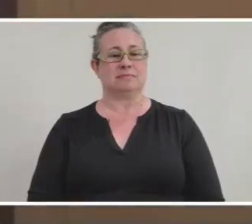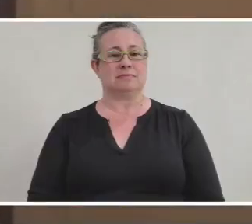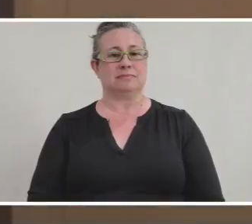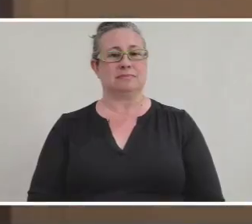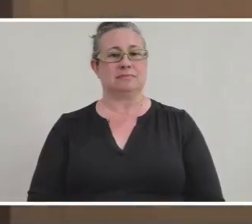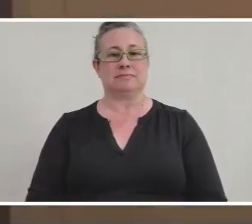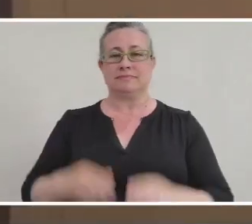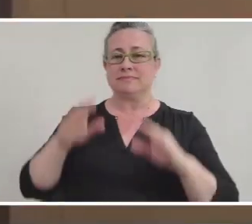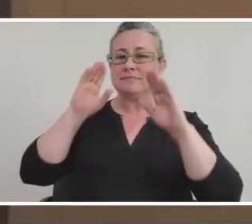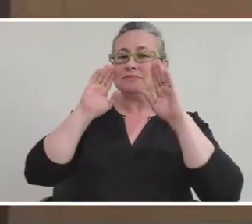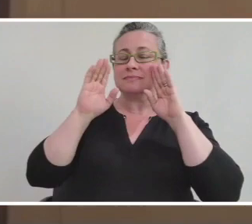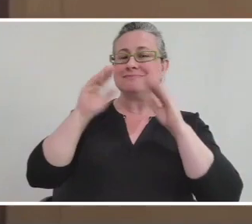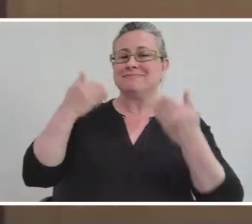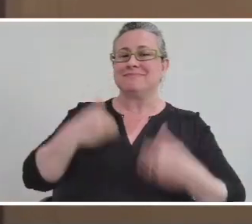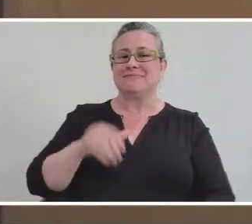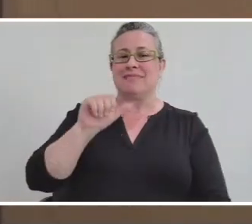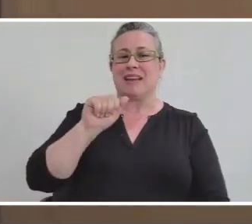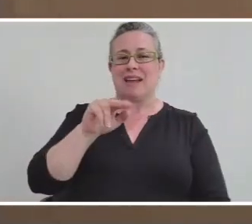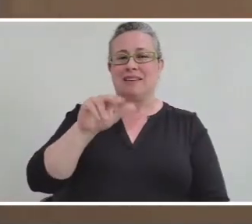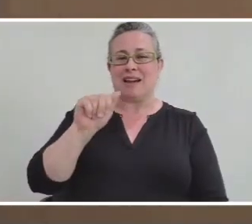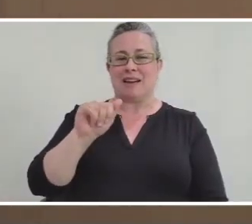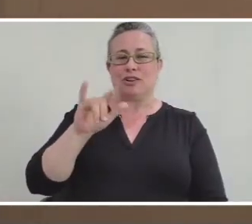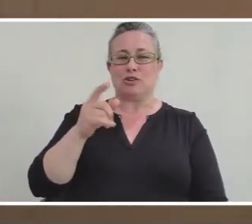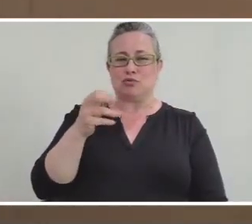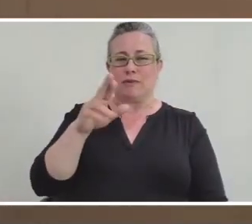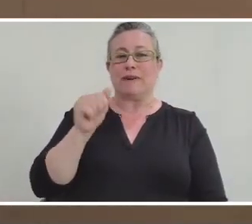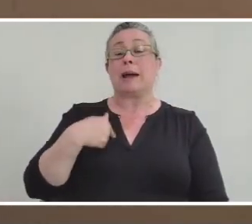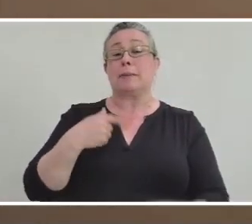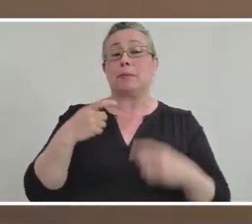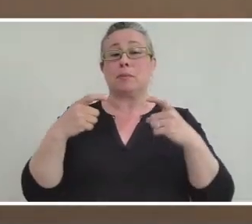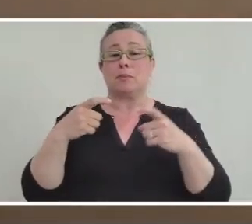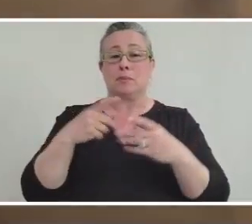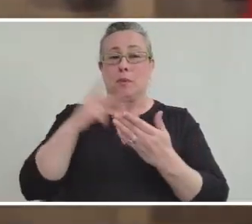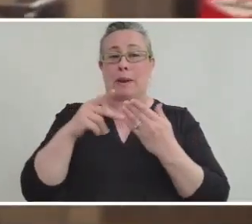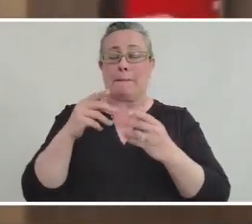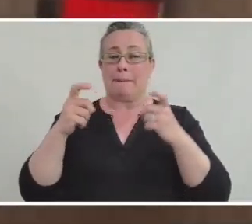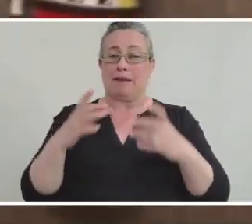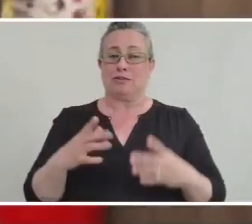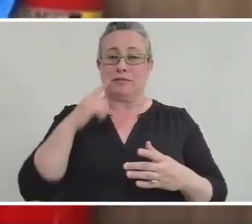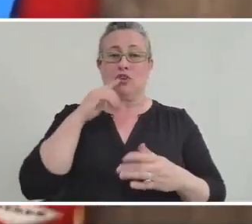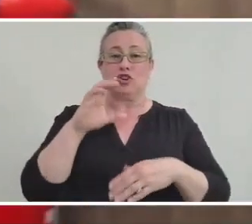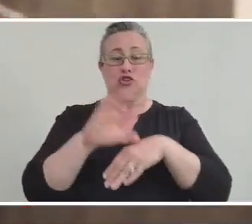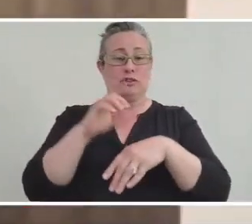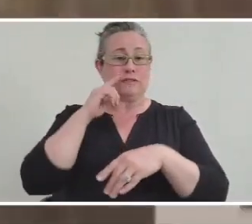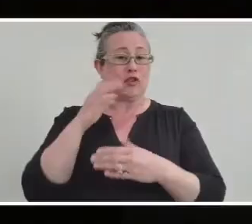Hello, I'm Anna Yarozova, and I'm Program Manager for Church World Service.